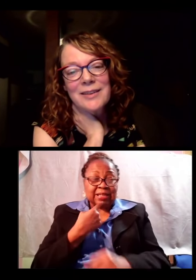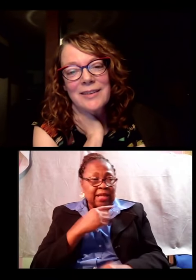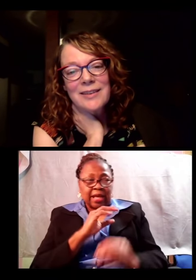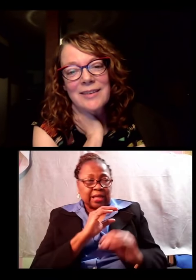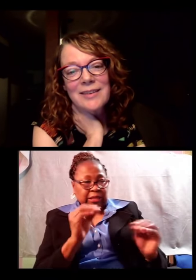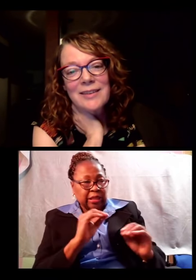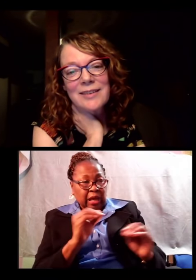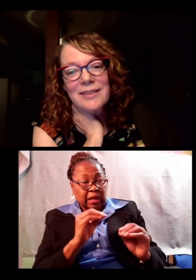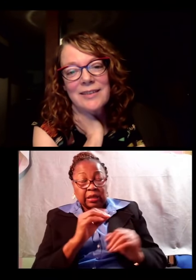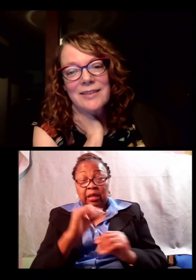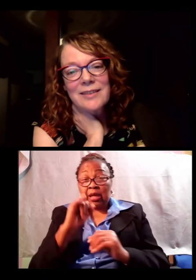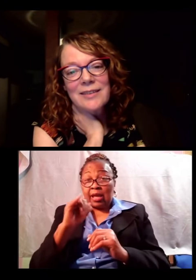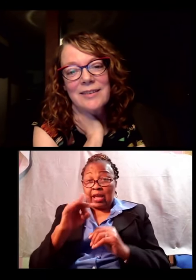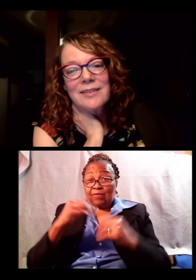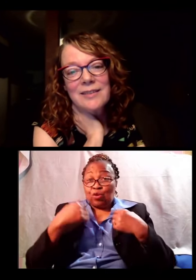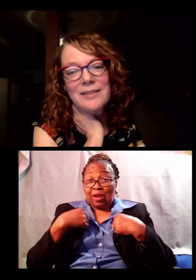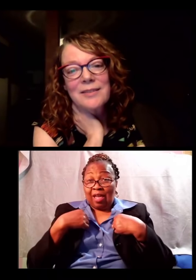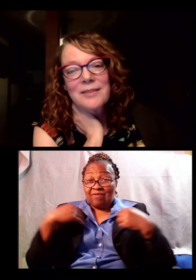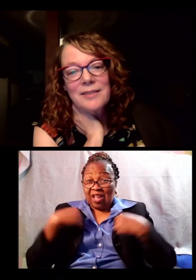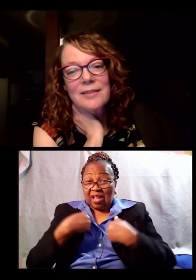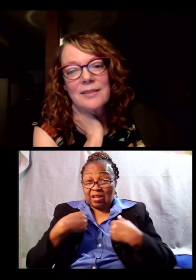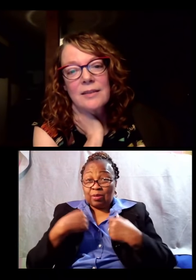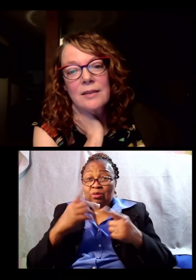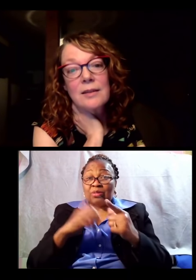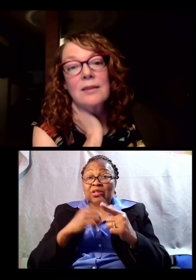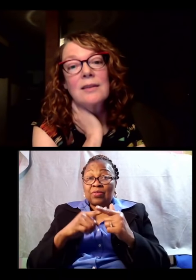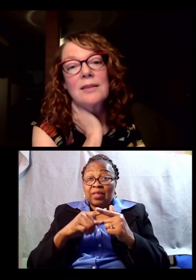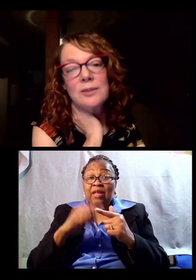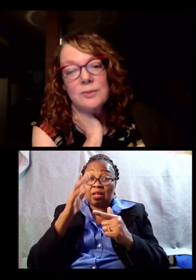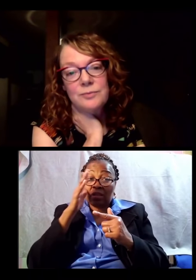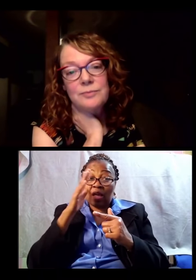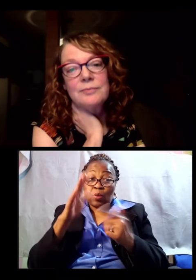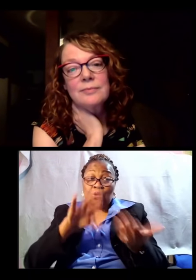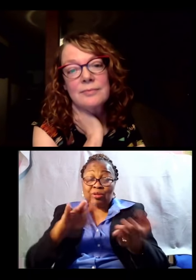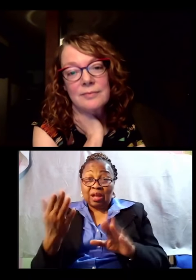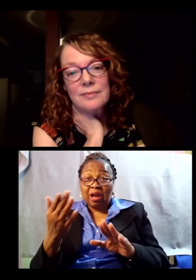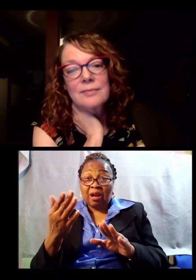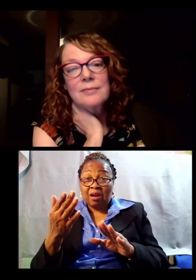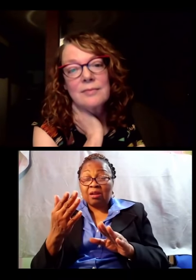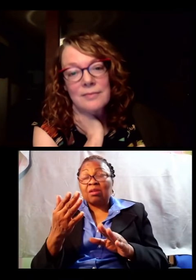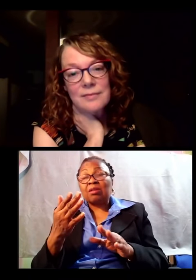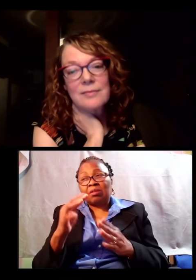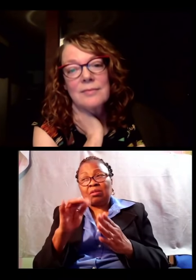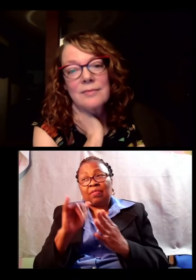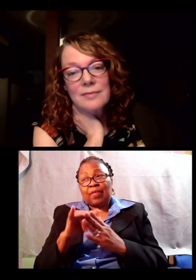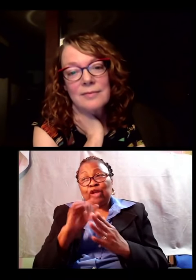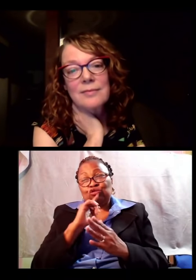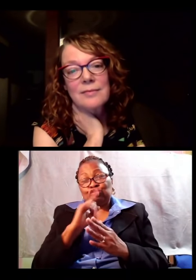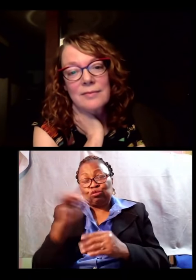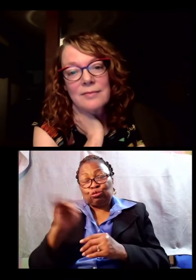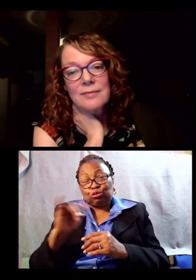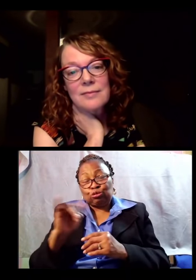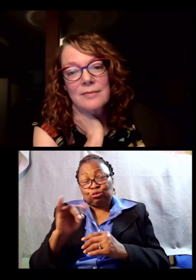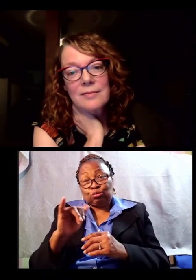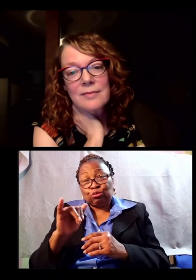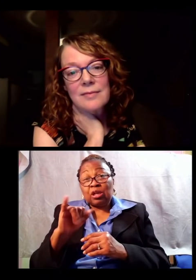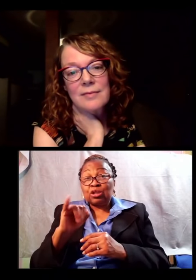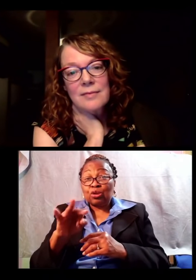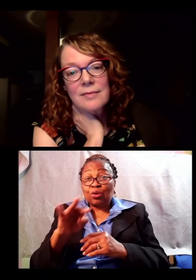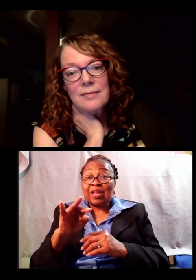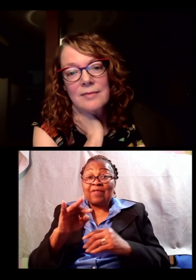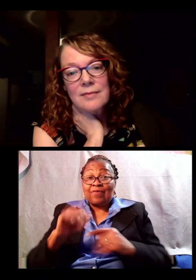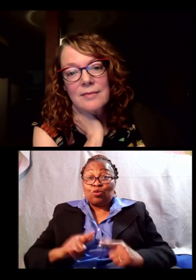if you're going to have livestock, you're going to have dead stock. And that's true too. So if you're on a farm with